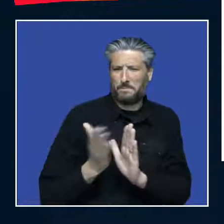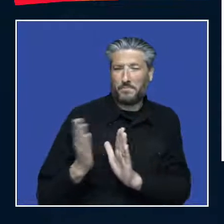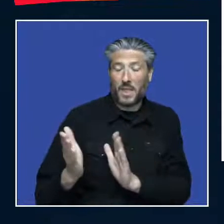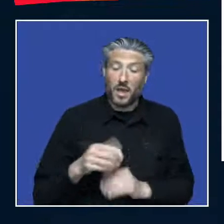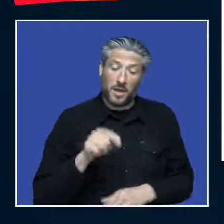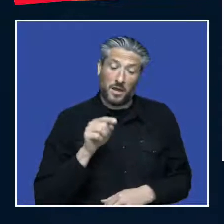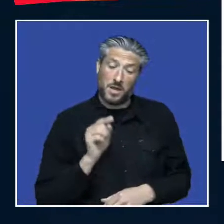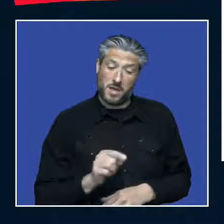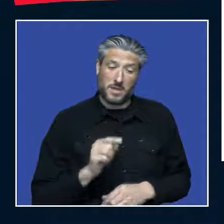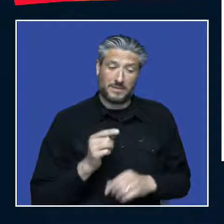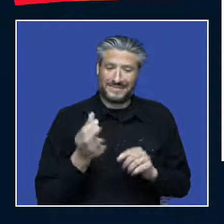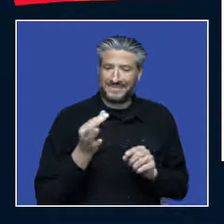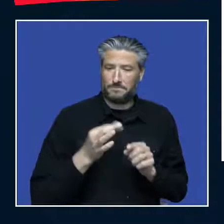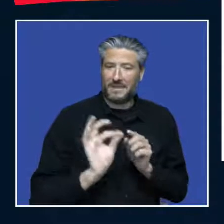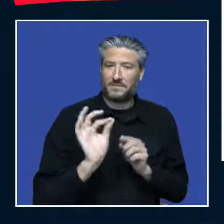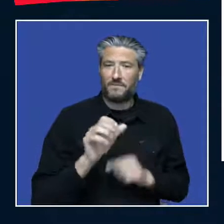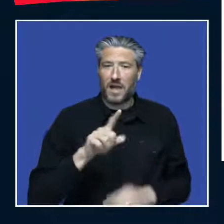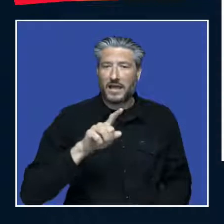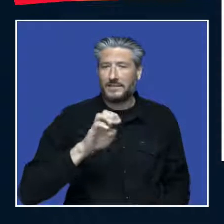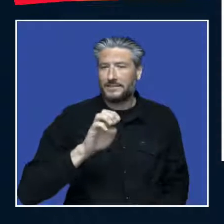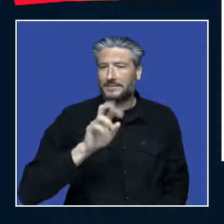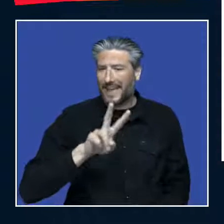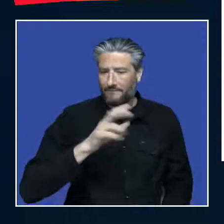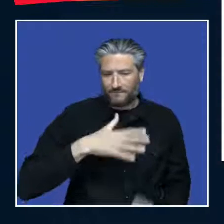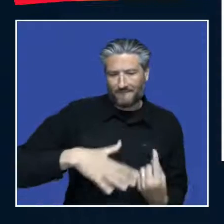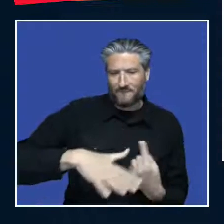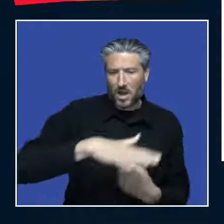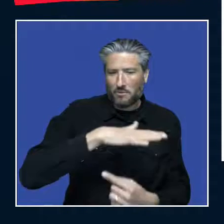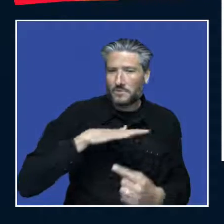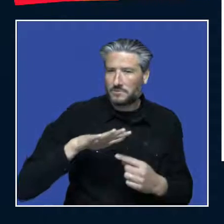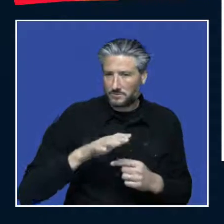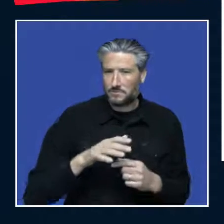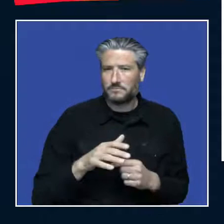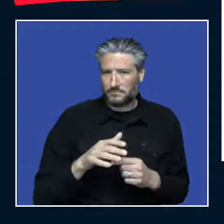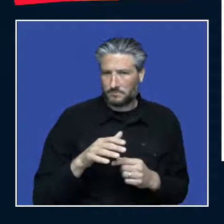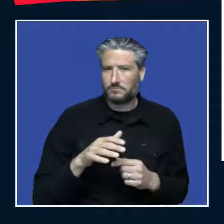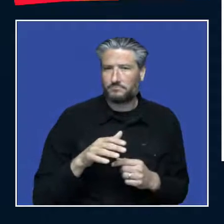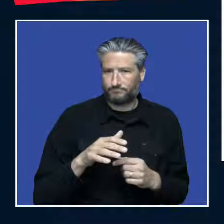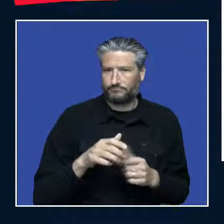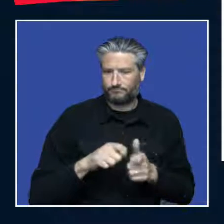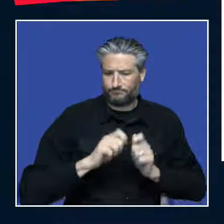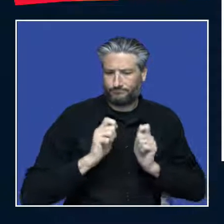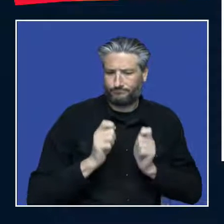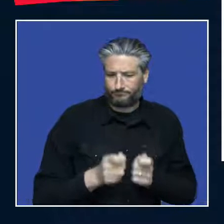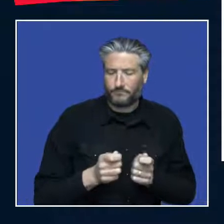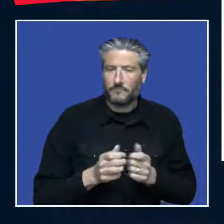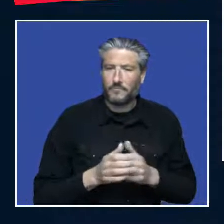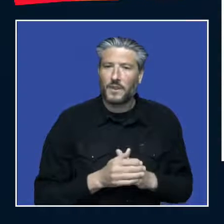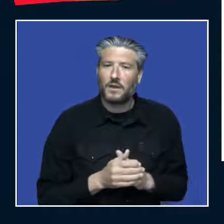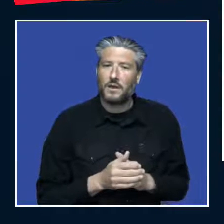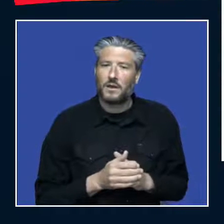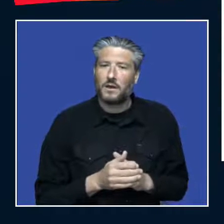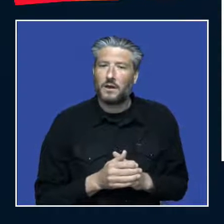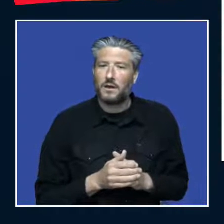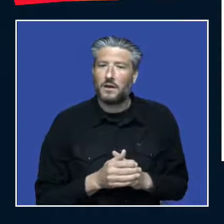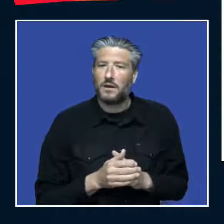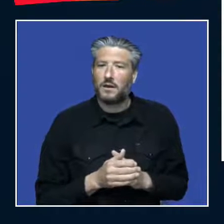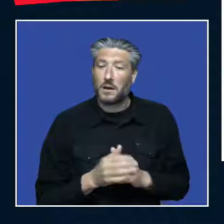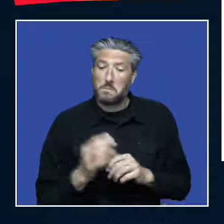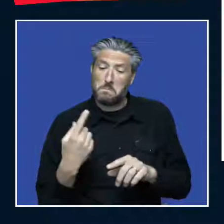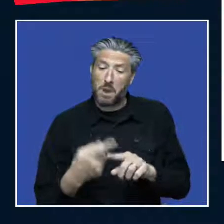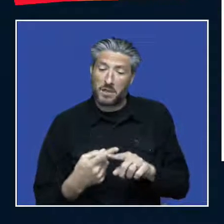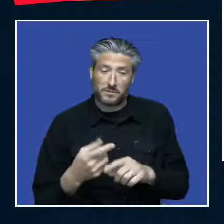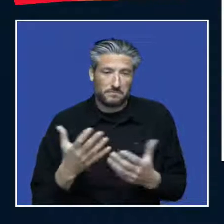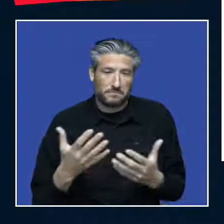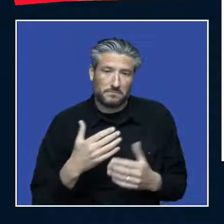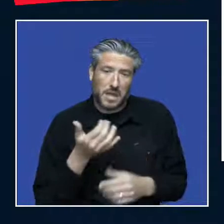on Docker, so set the stage, and yeah, there we go. So I can also say that I want to use